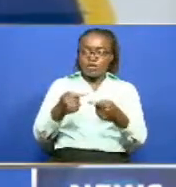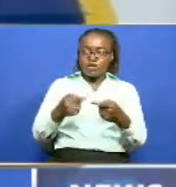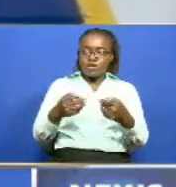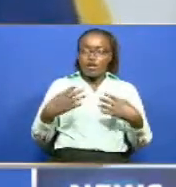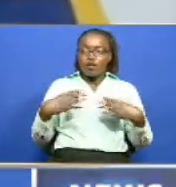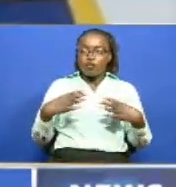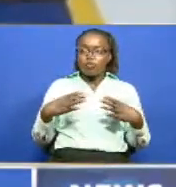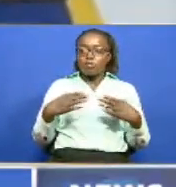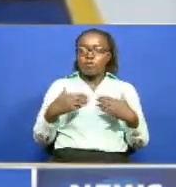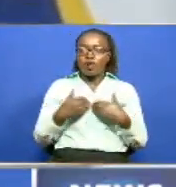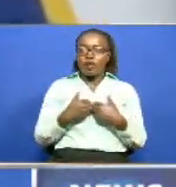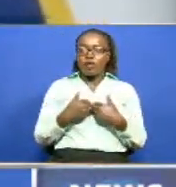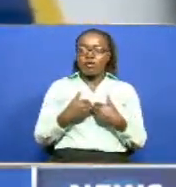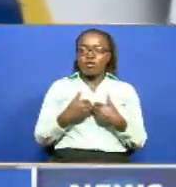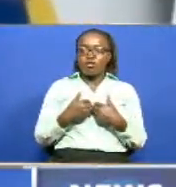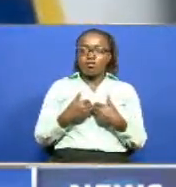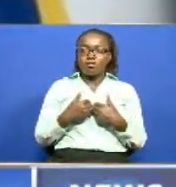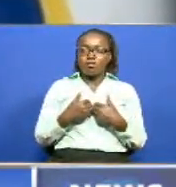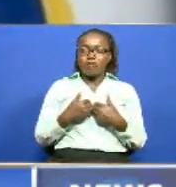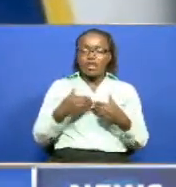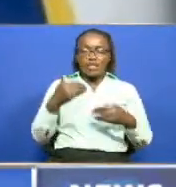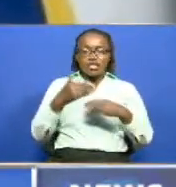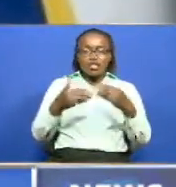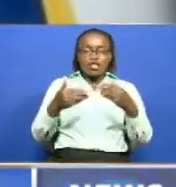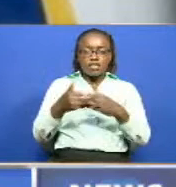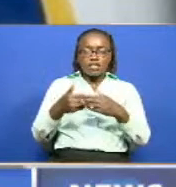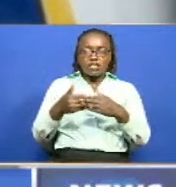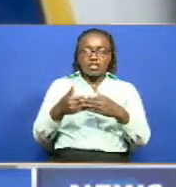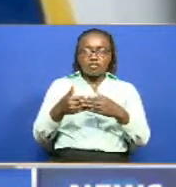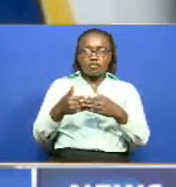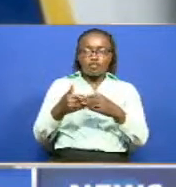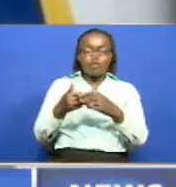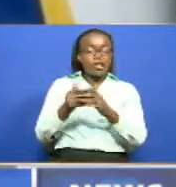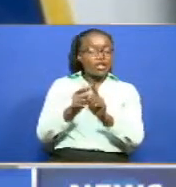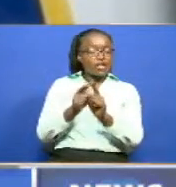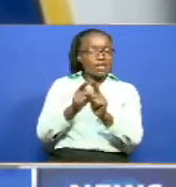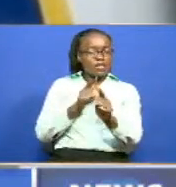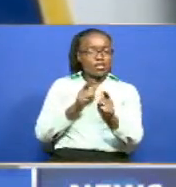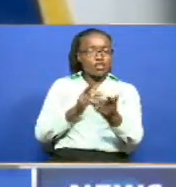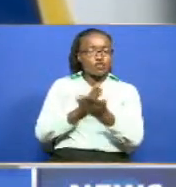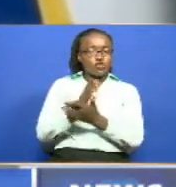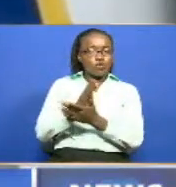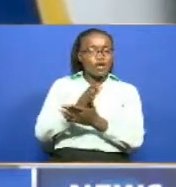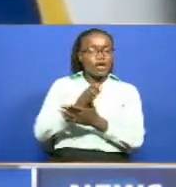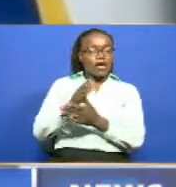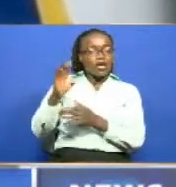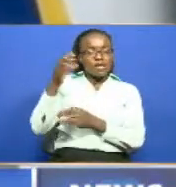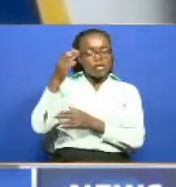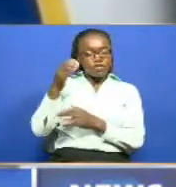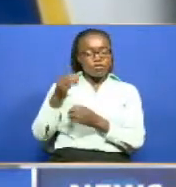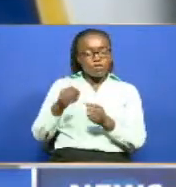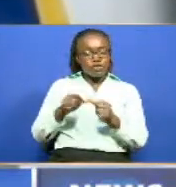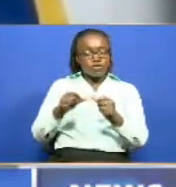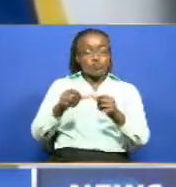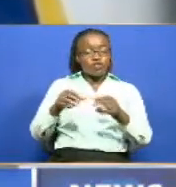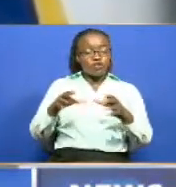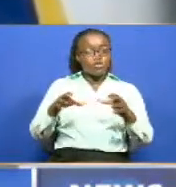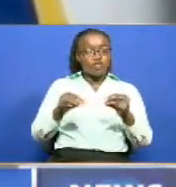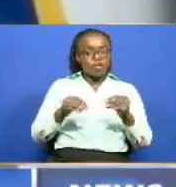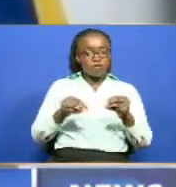set up what we call structures to hold the lines to ensure that customers are on supply. Once we've done